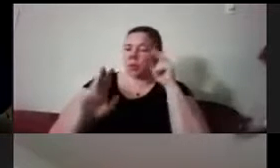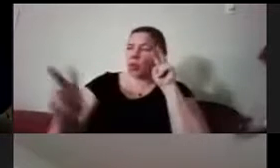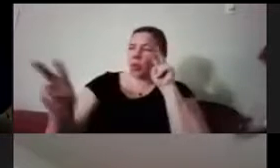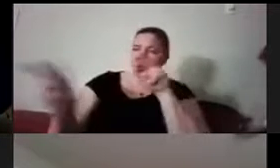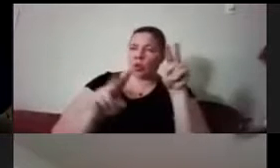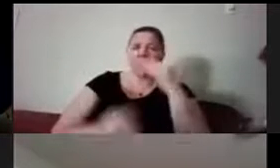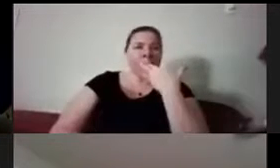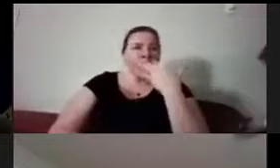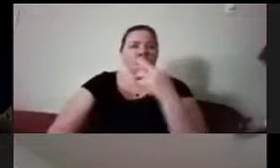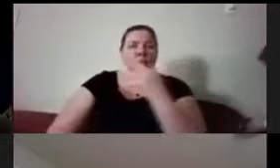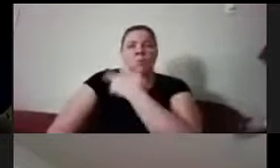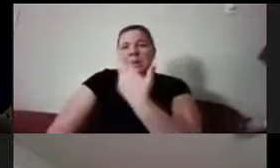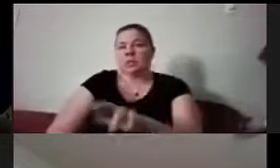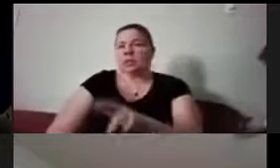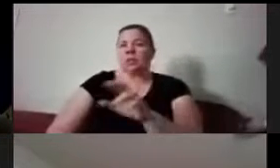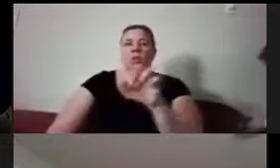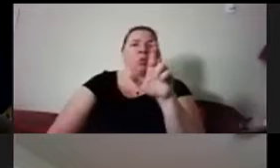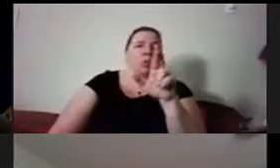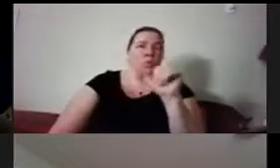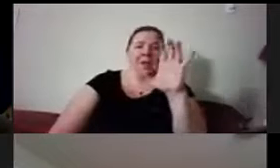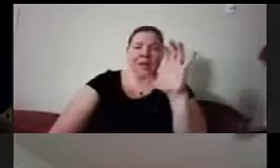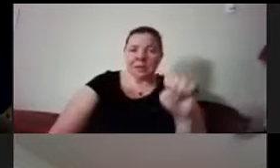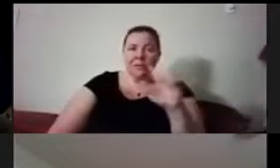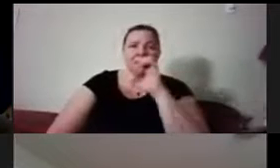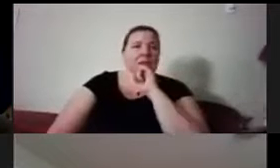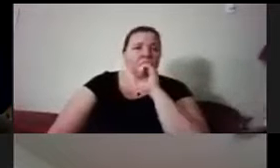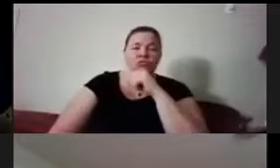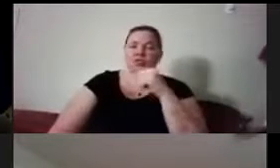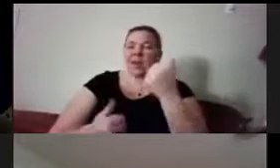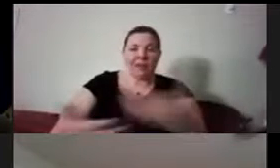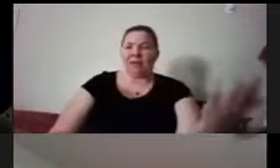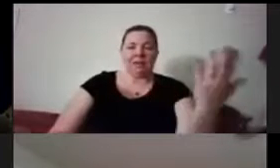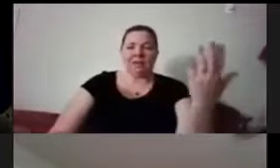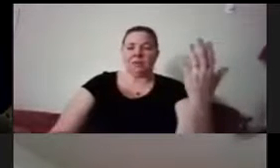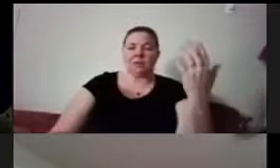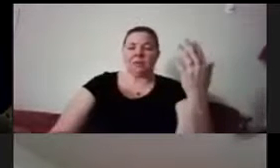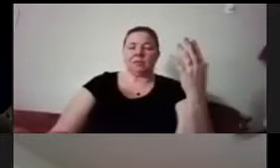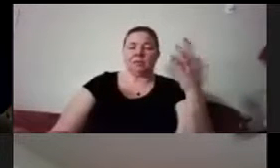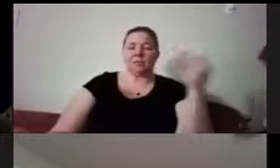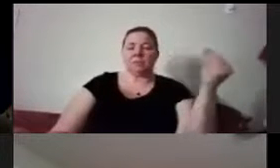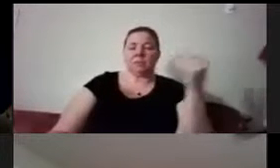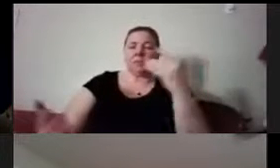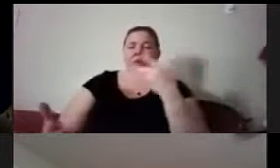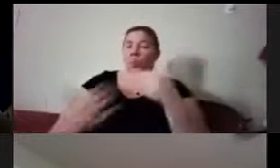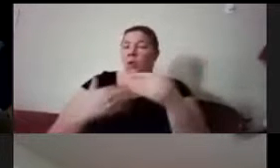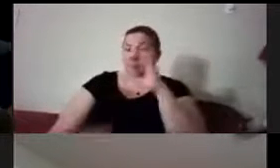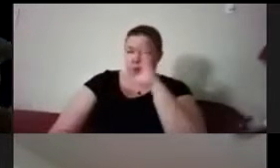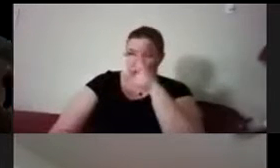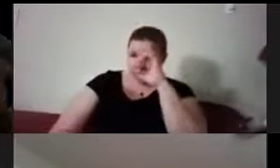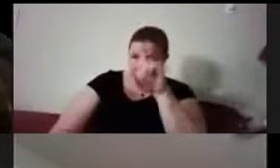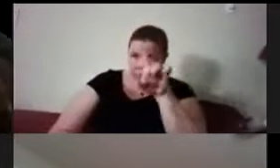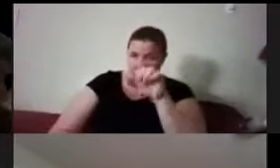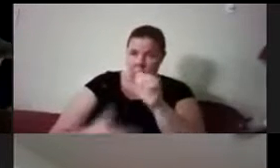or religion or race or creed or age or anything. And definitely whatever you're looking for to